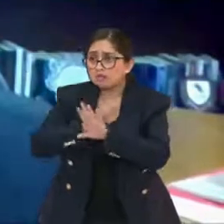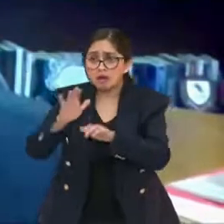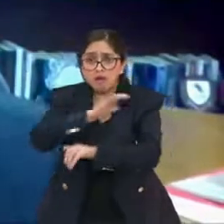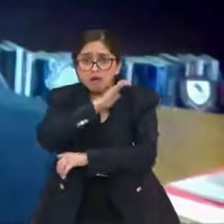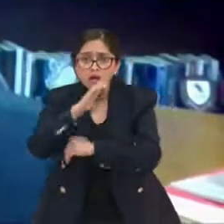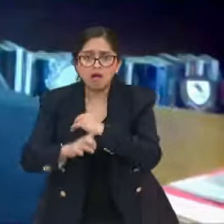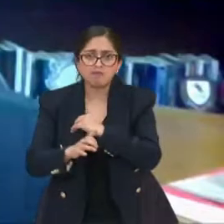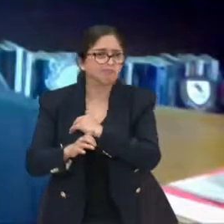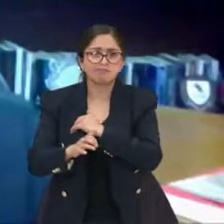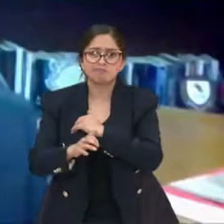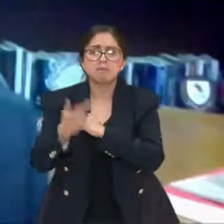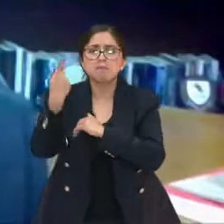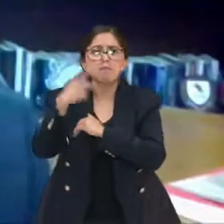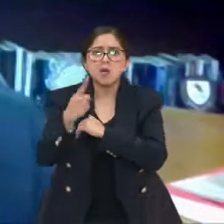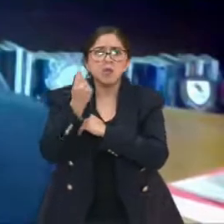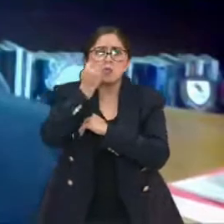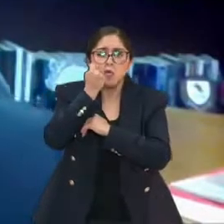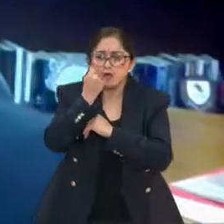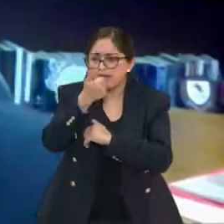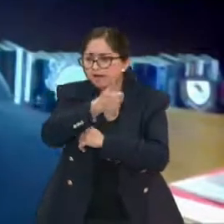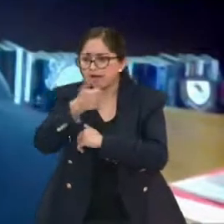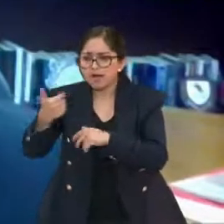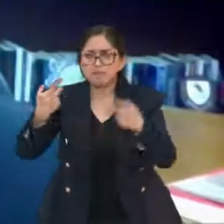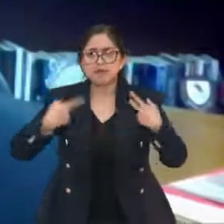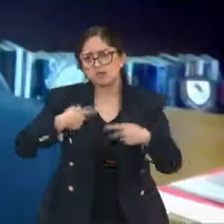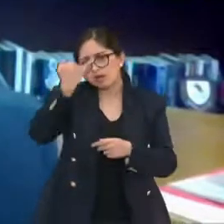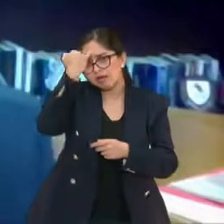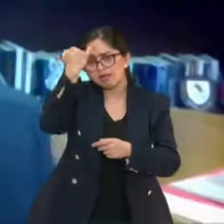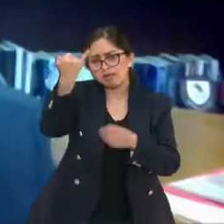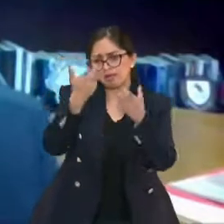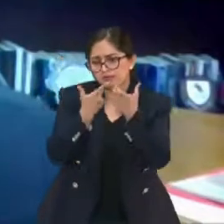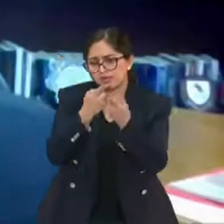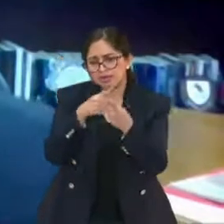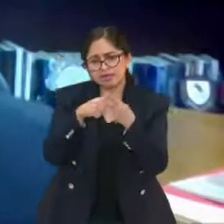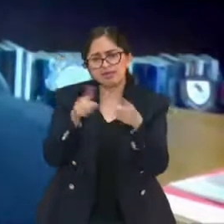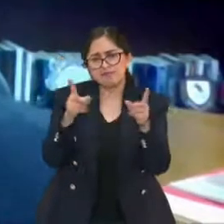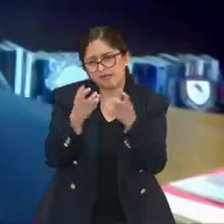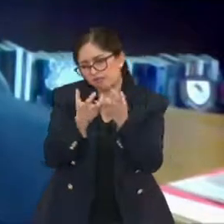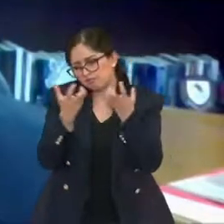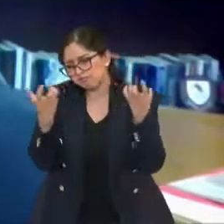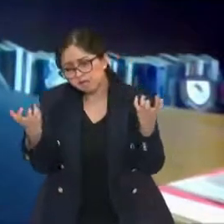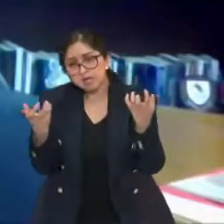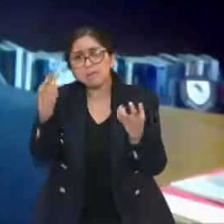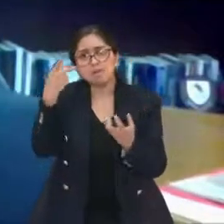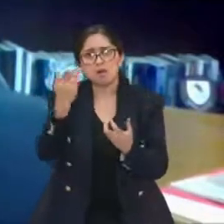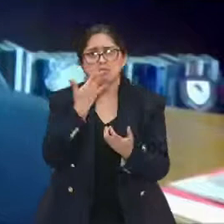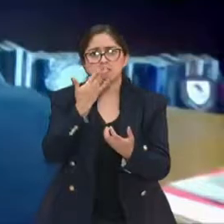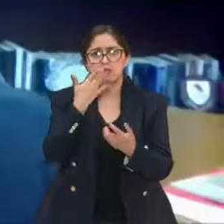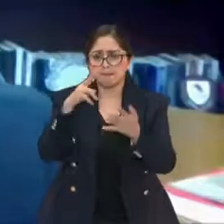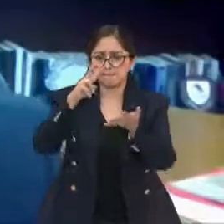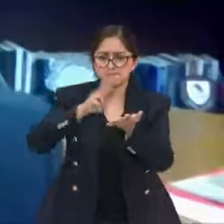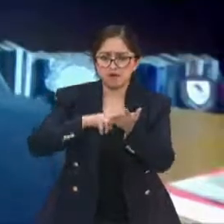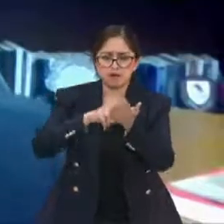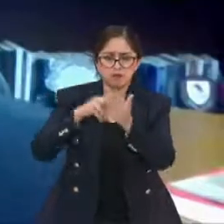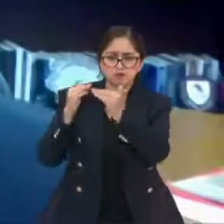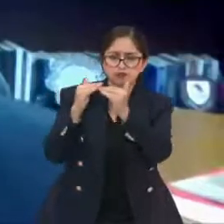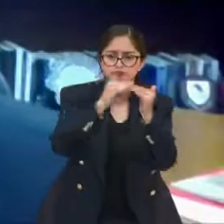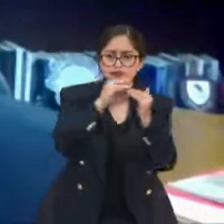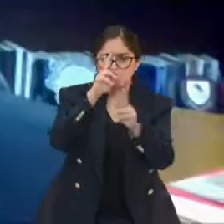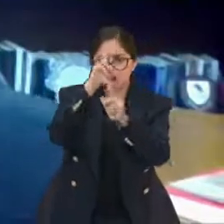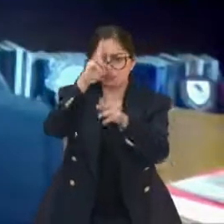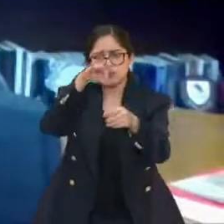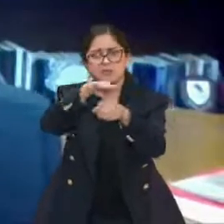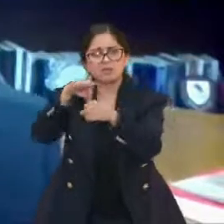Bolivia has not finished with this conflict, but in spite of it, they have been successful democracy-wise, and